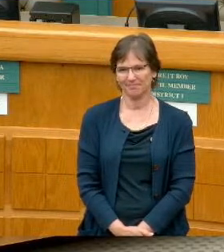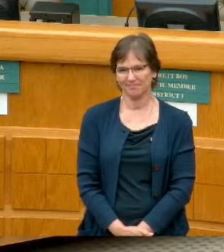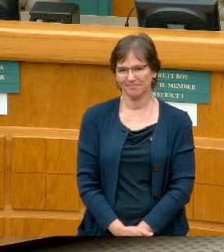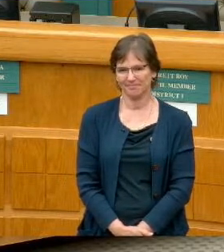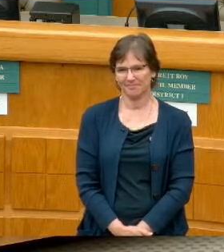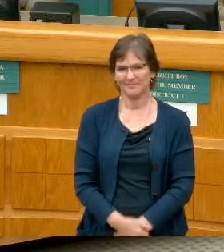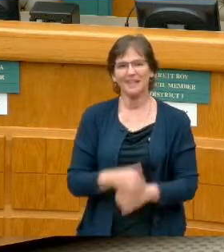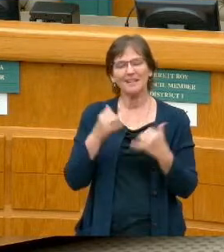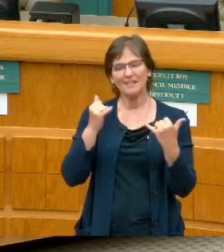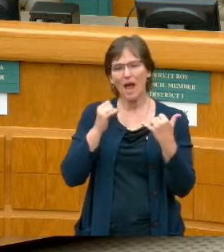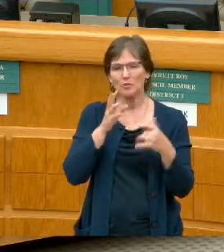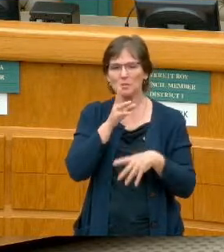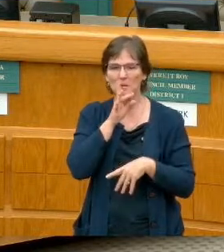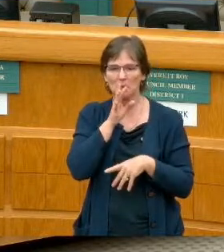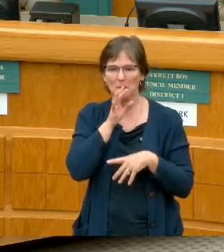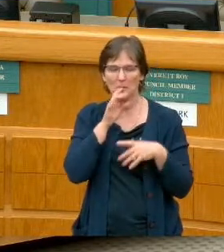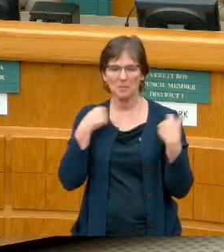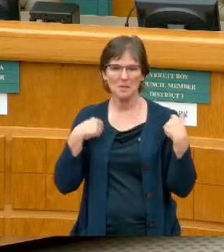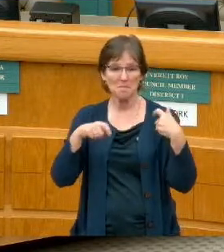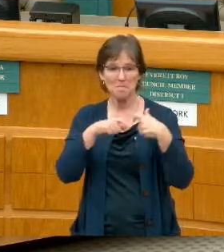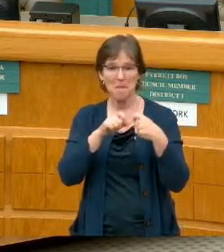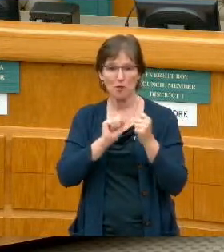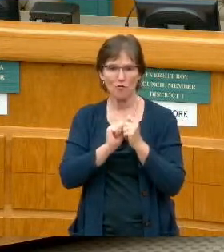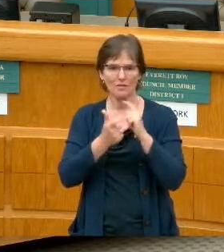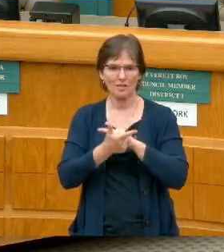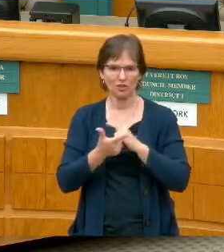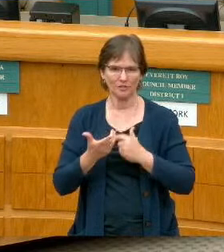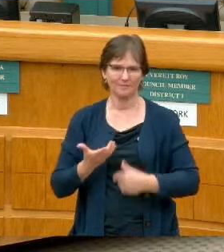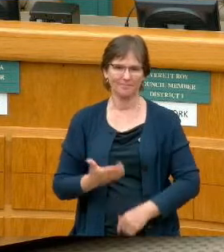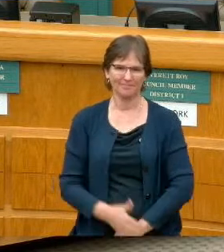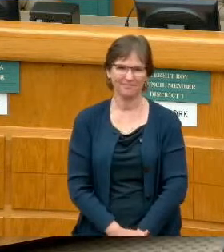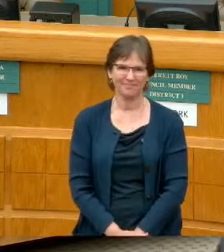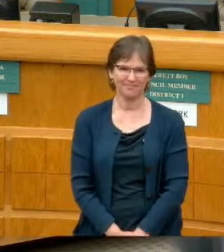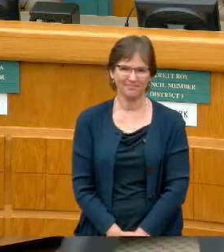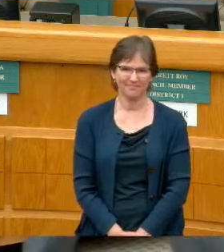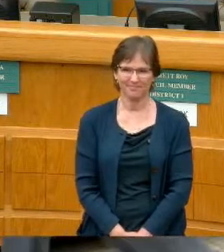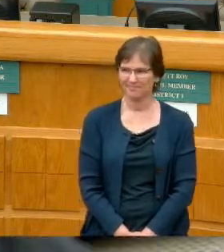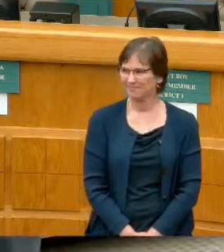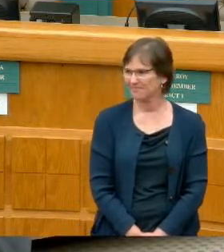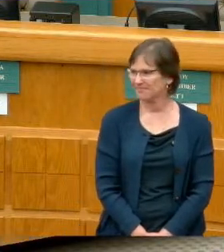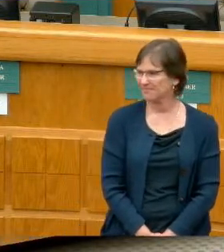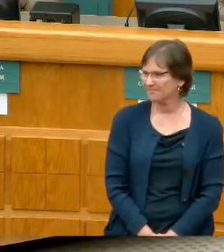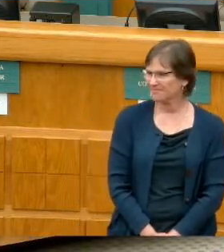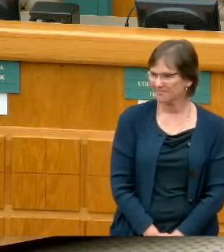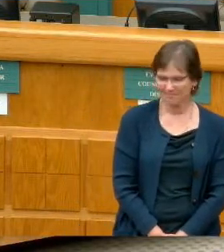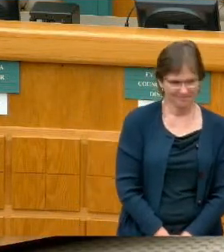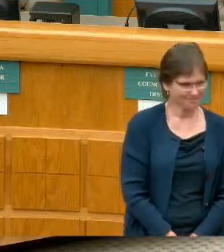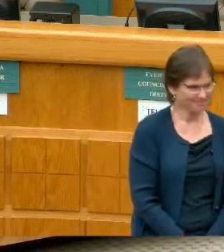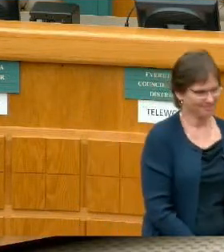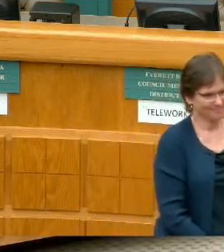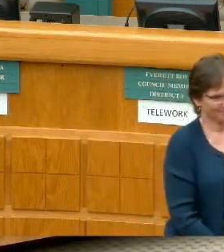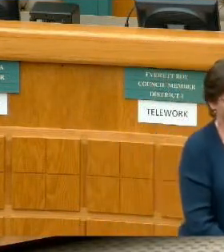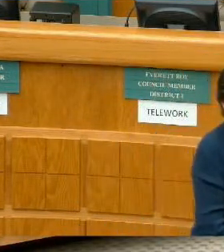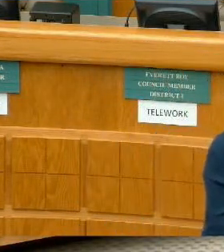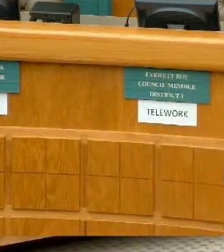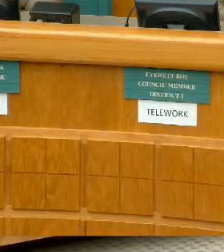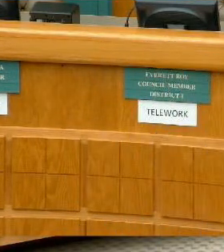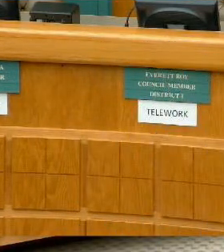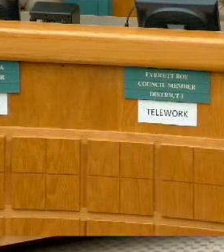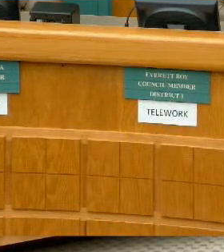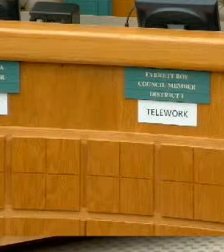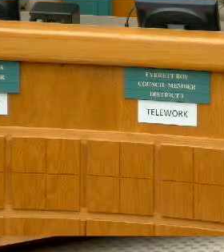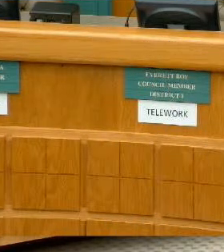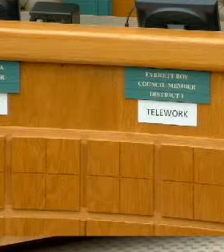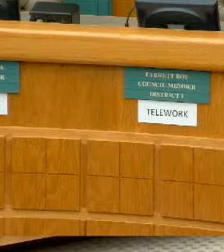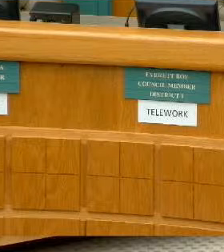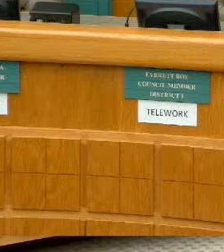El día de hoy el gobernador actualizó sus órdenes ejecutivas que amplían los niveles de ocupación para algunos establecimientos. El gobernador también